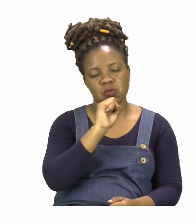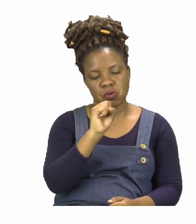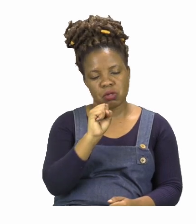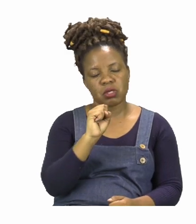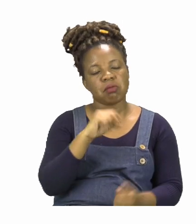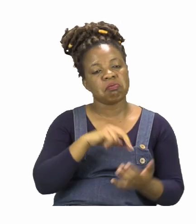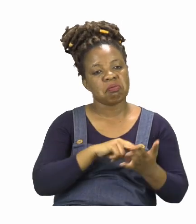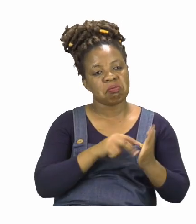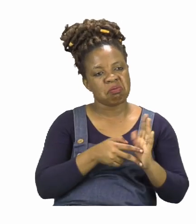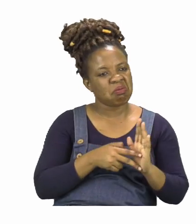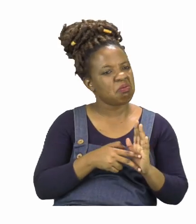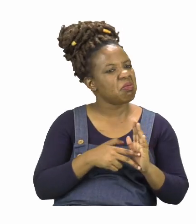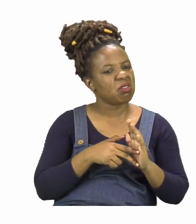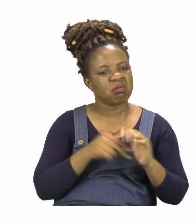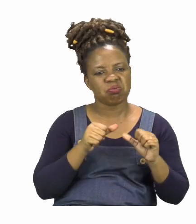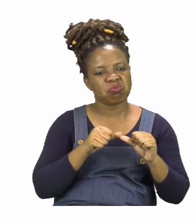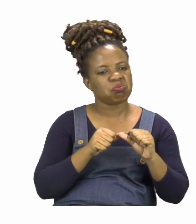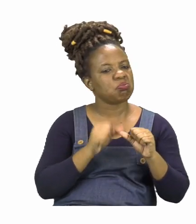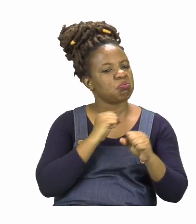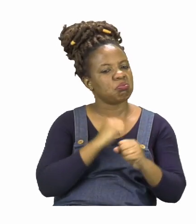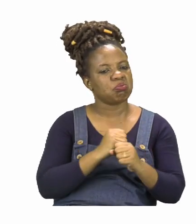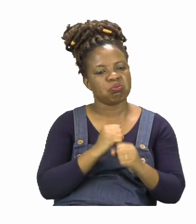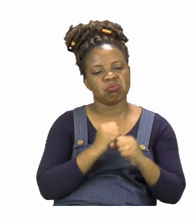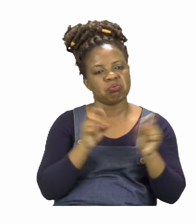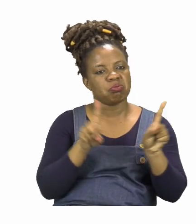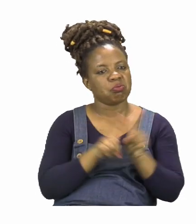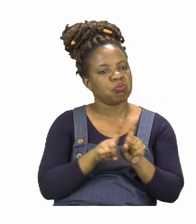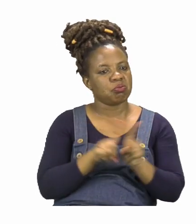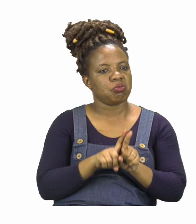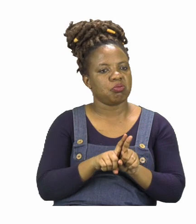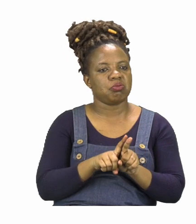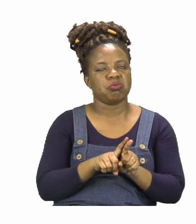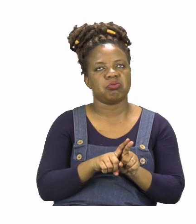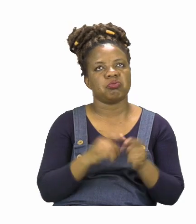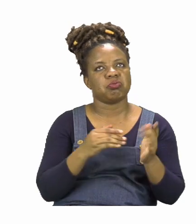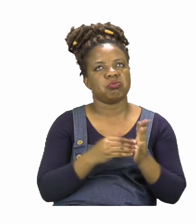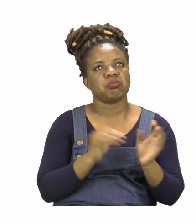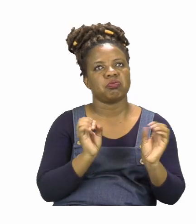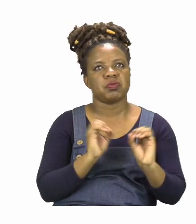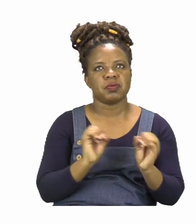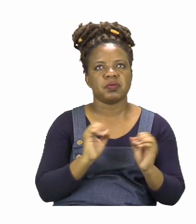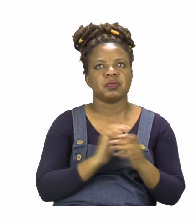works outside in the streets. Now let us continue.